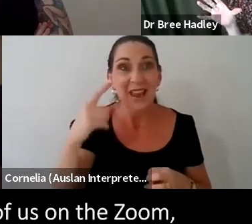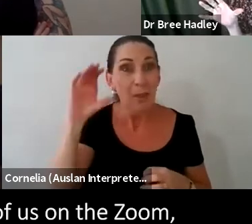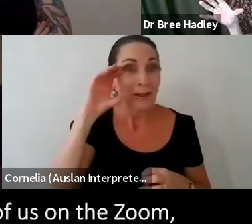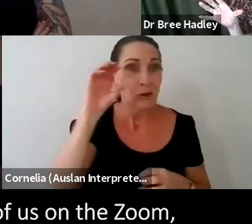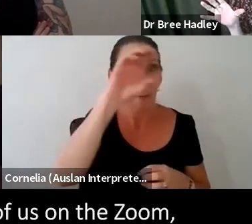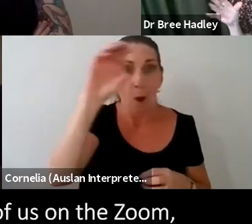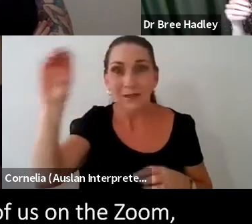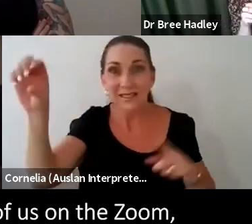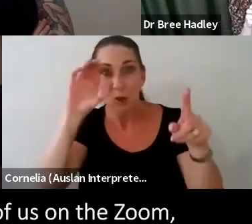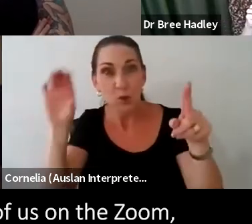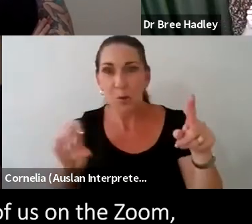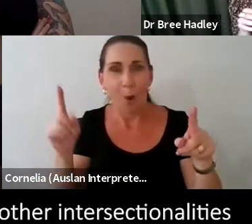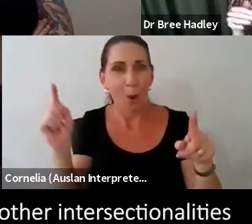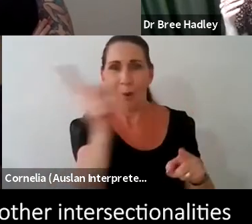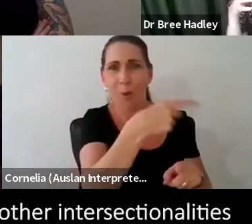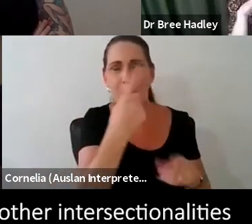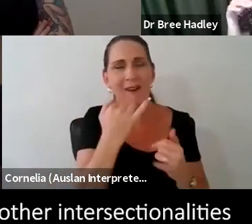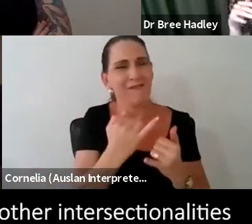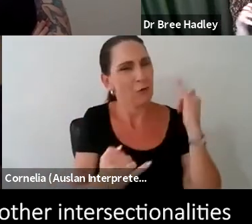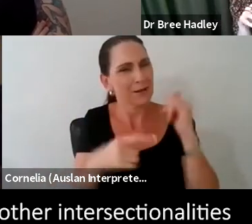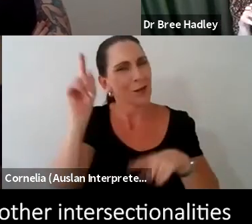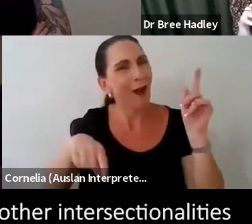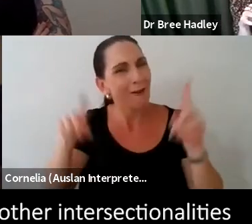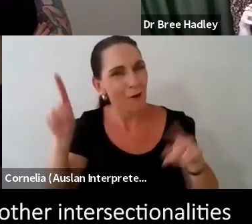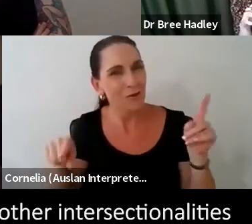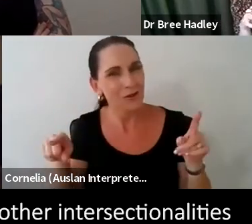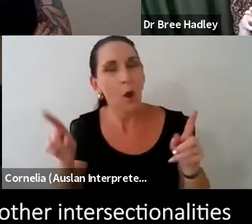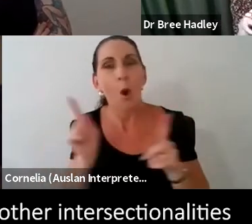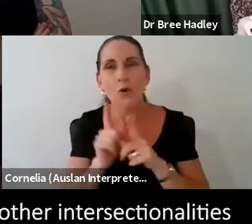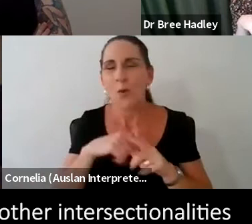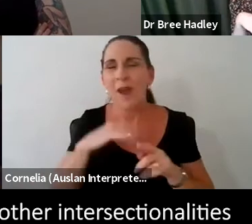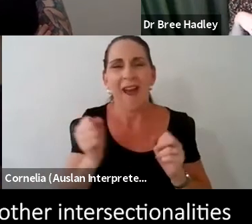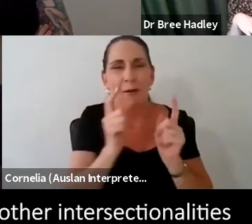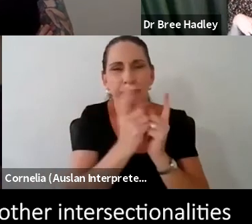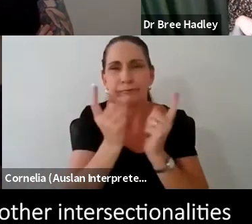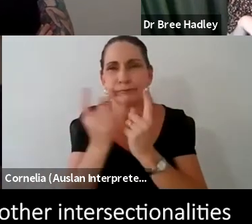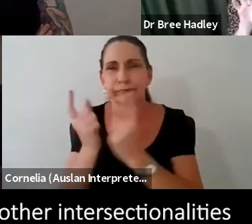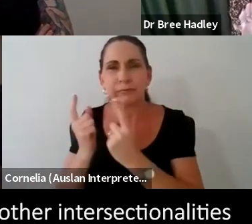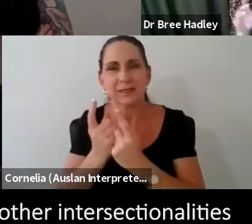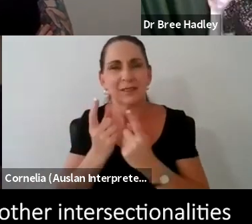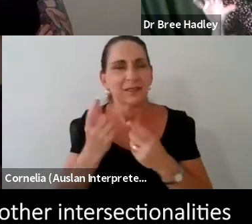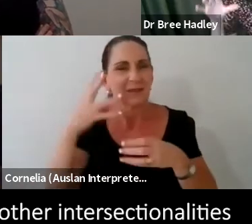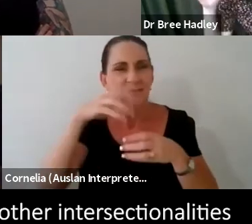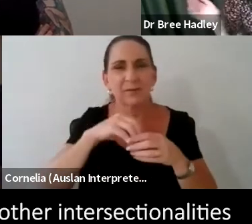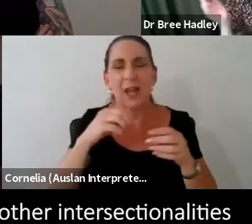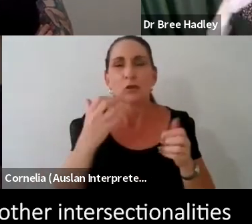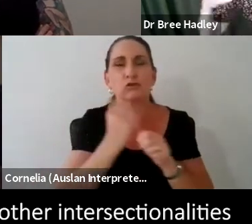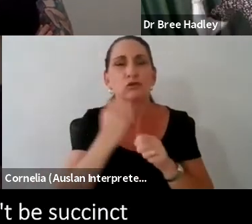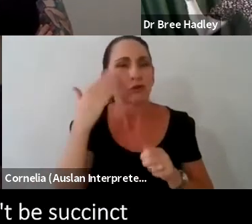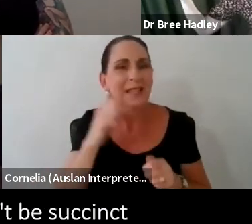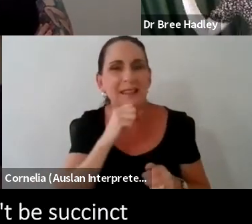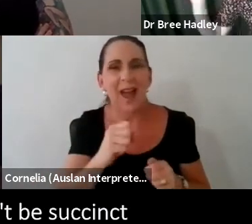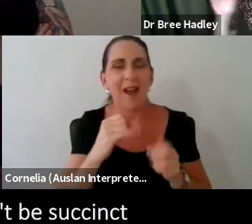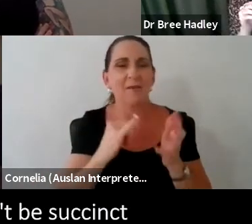really diverse. And then we also have other intersectionalities in terms of gender, sexuality, race,